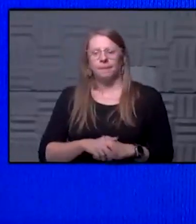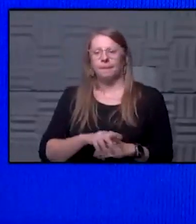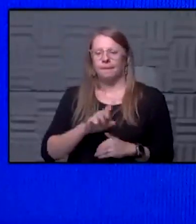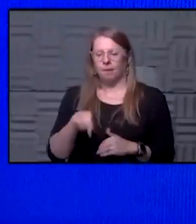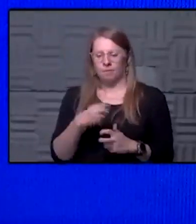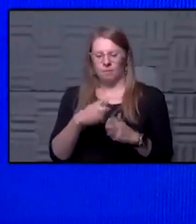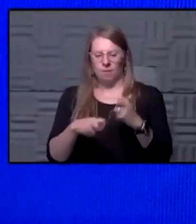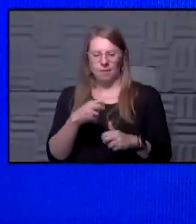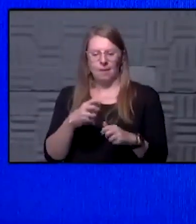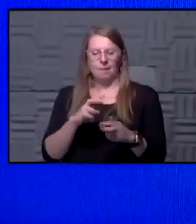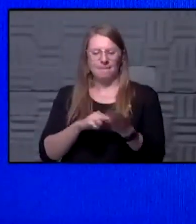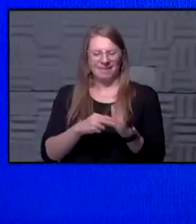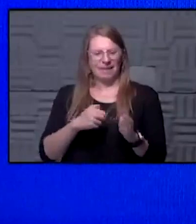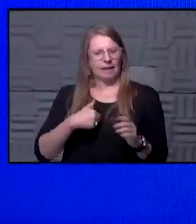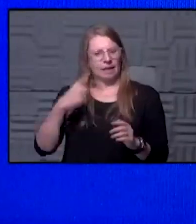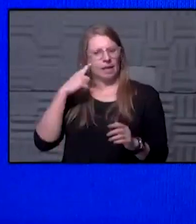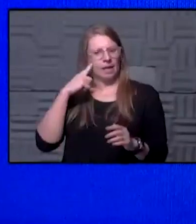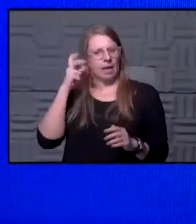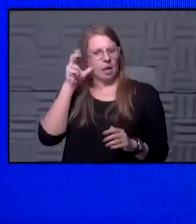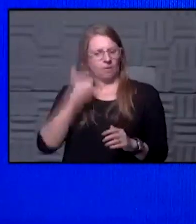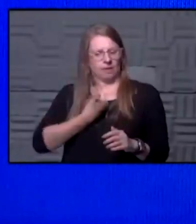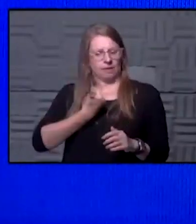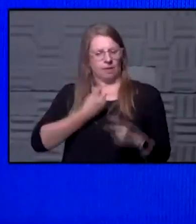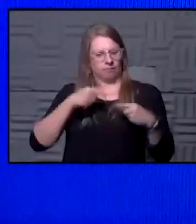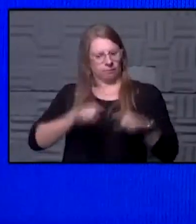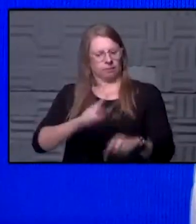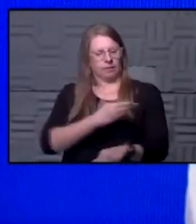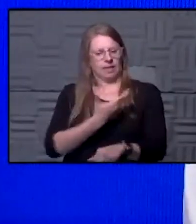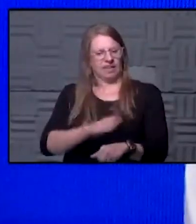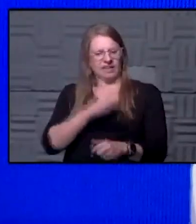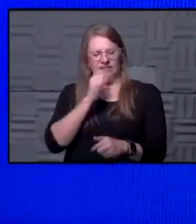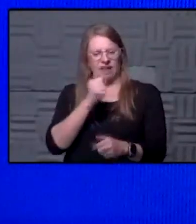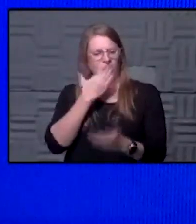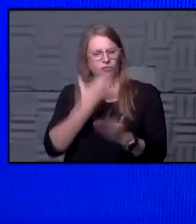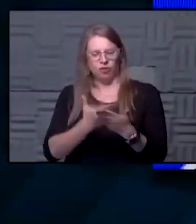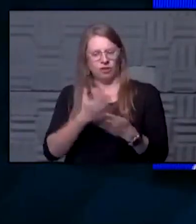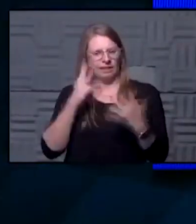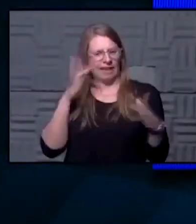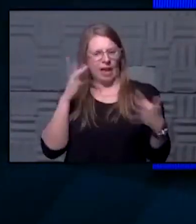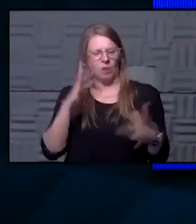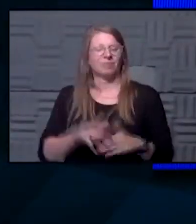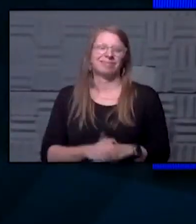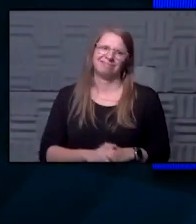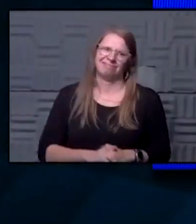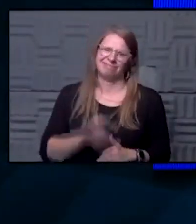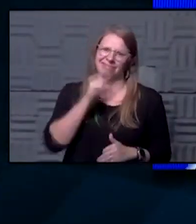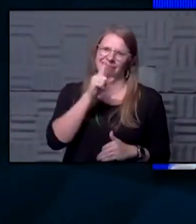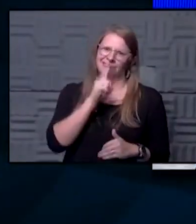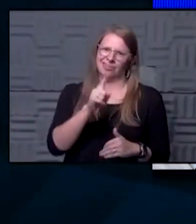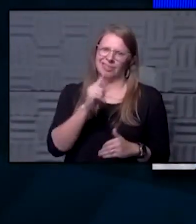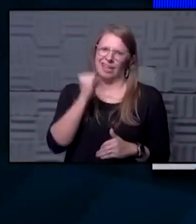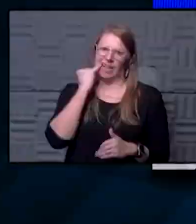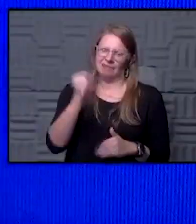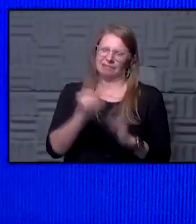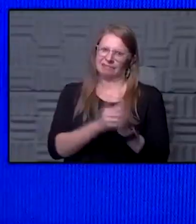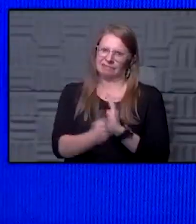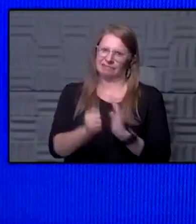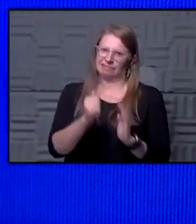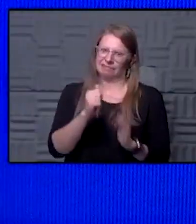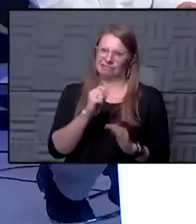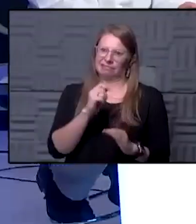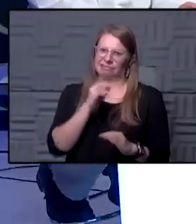is it means I can really hear myself when I sing, and that may not be a pleasant sound. I'm not sure. I'm not sure how good that is. Hawk, what are they doing where you